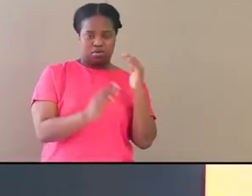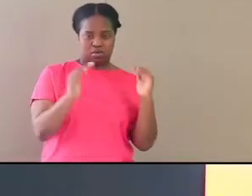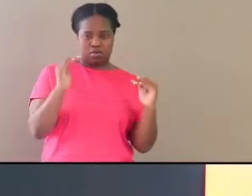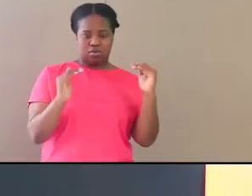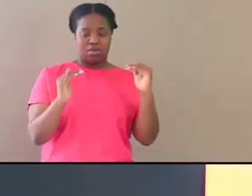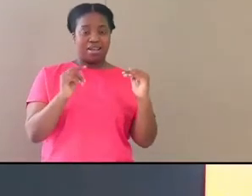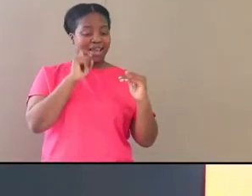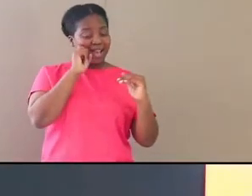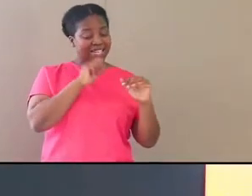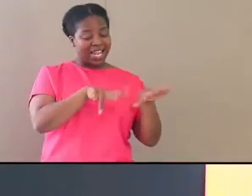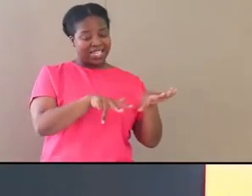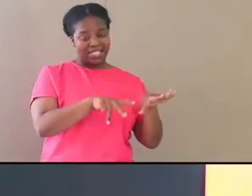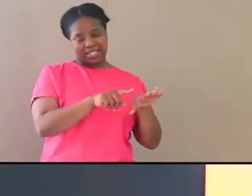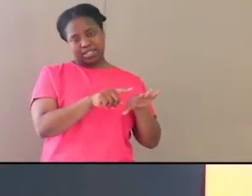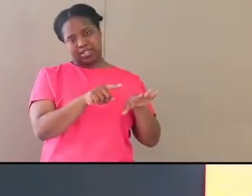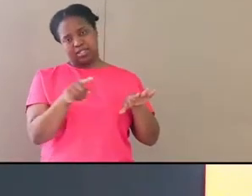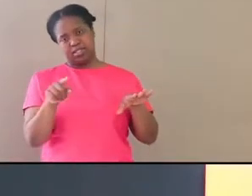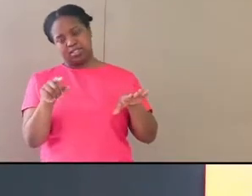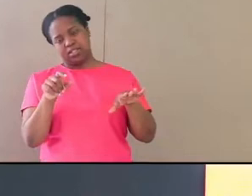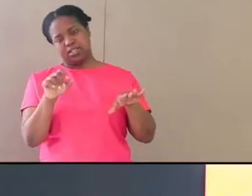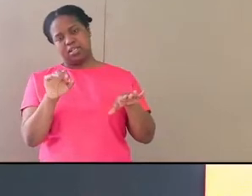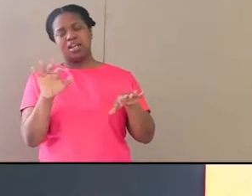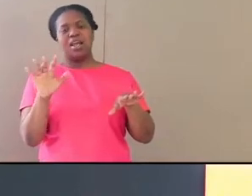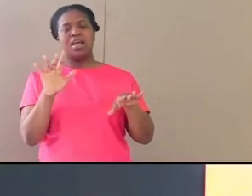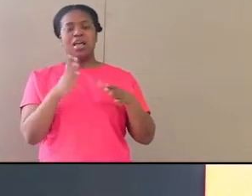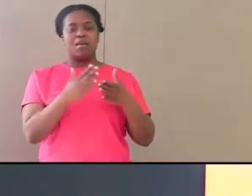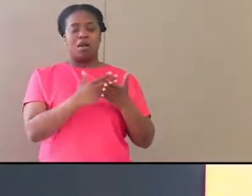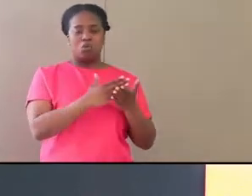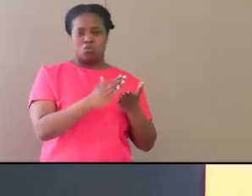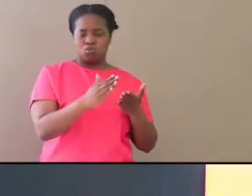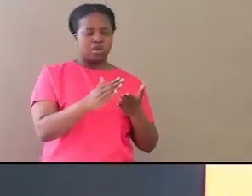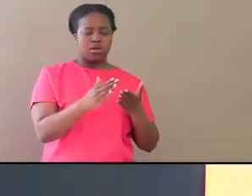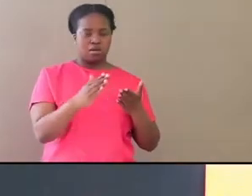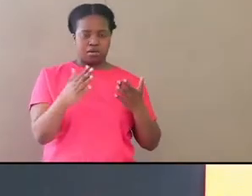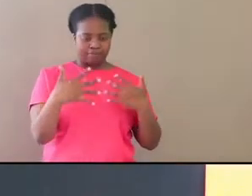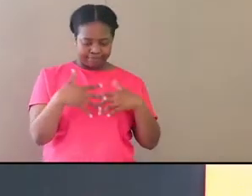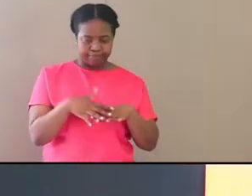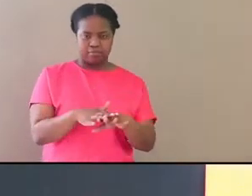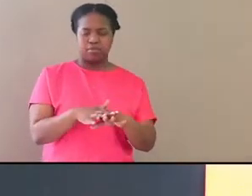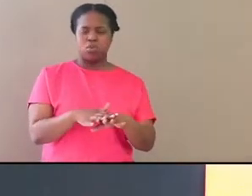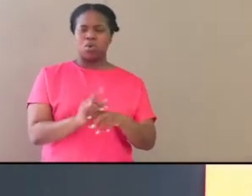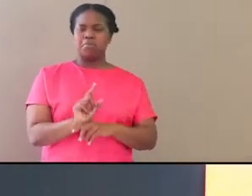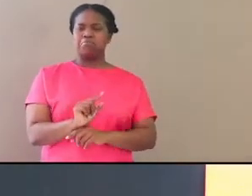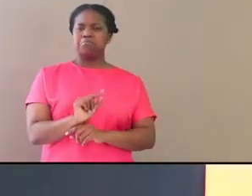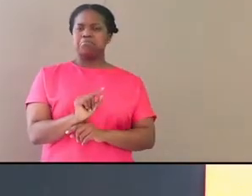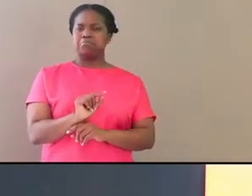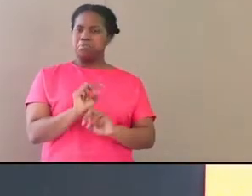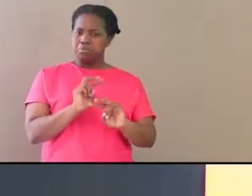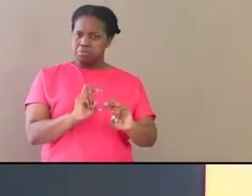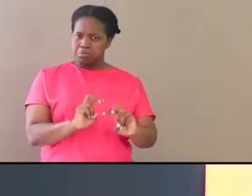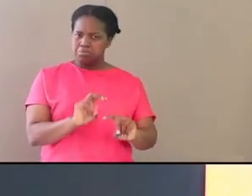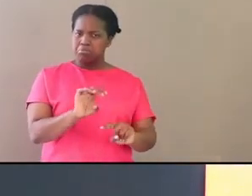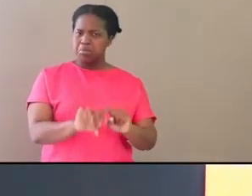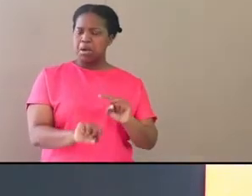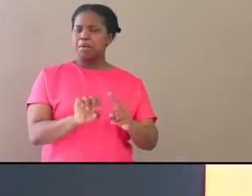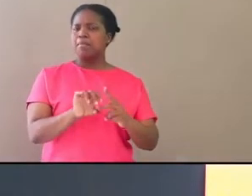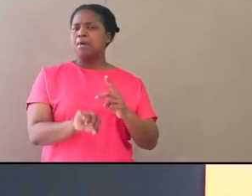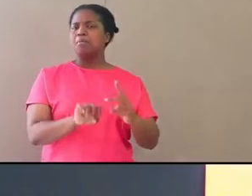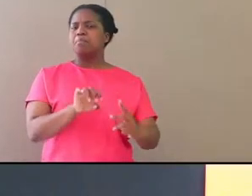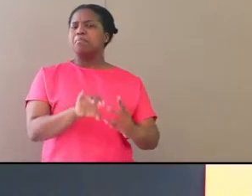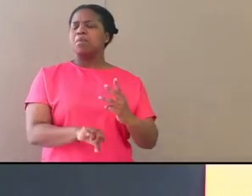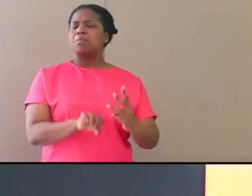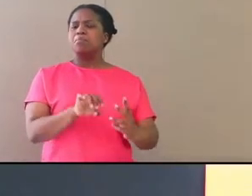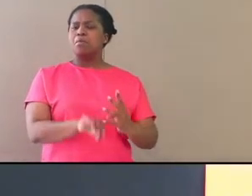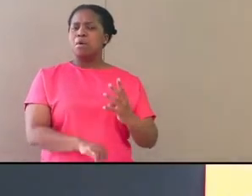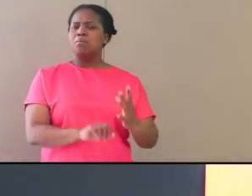18 and 59 that have been excluded. It's been an interesting learning for us in terms of that program. It's been